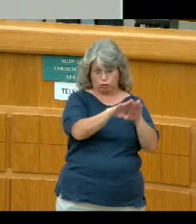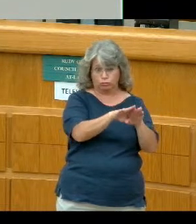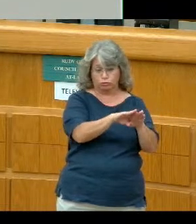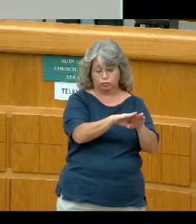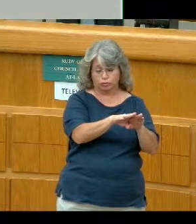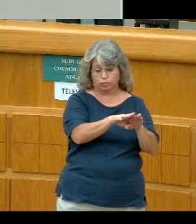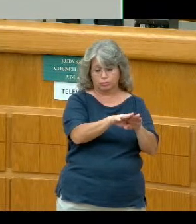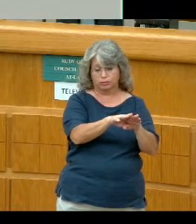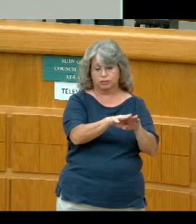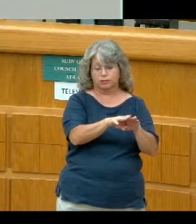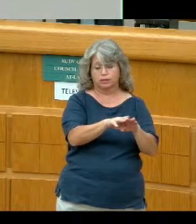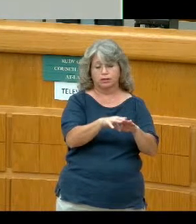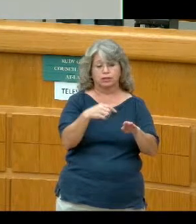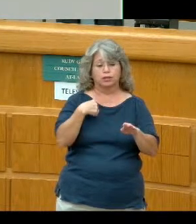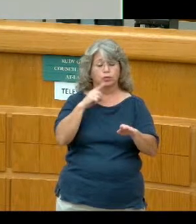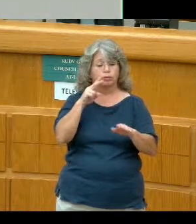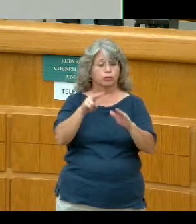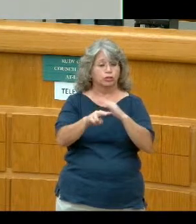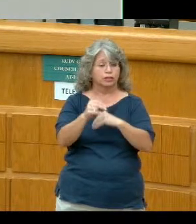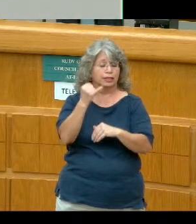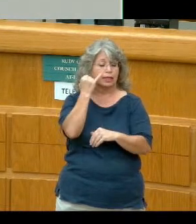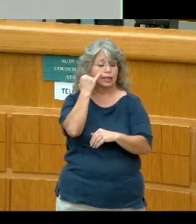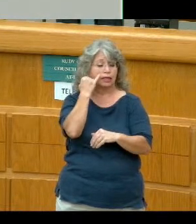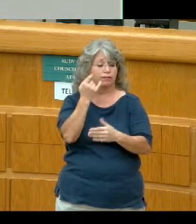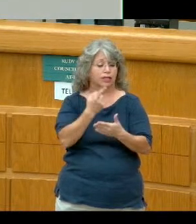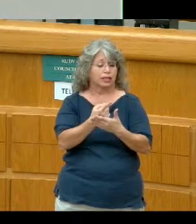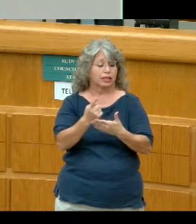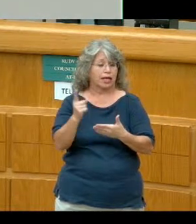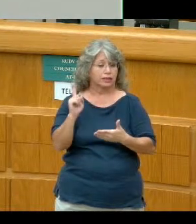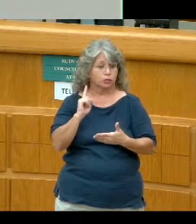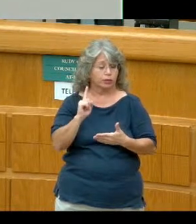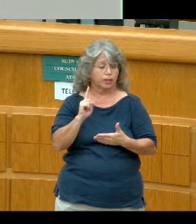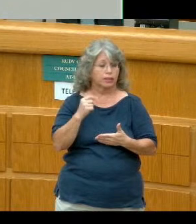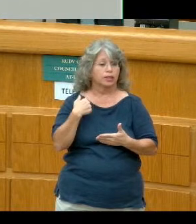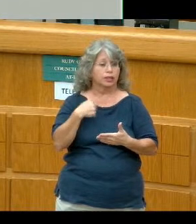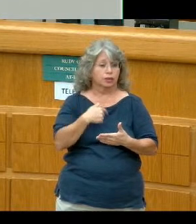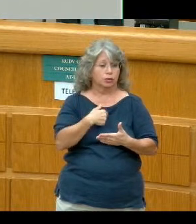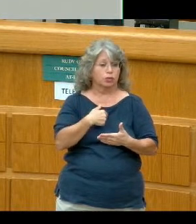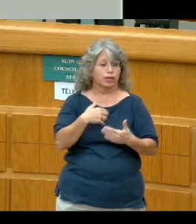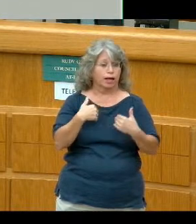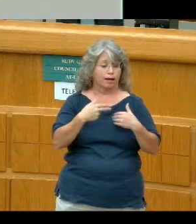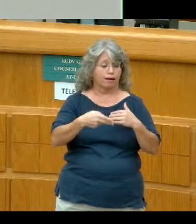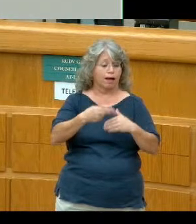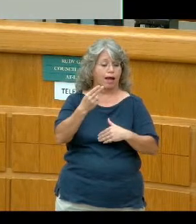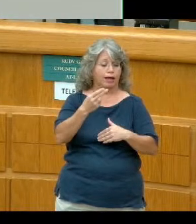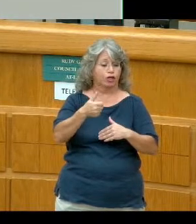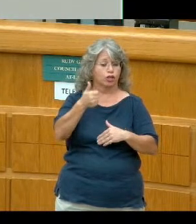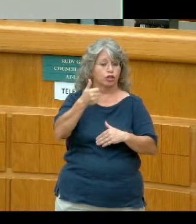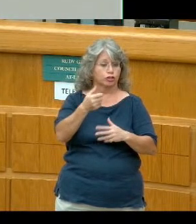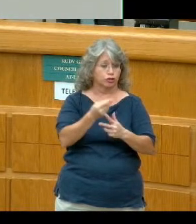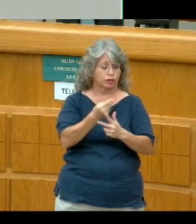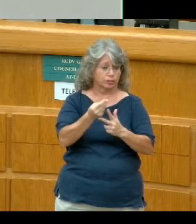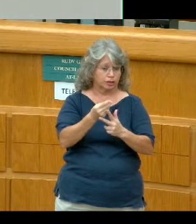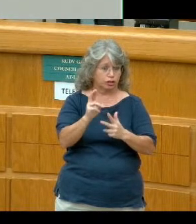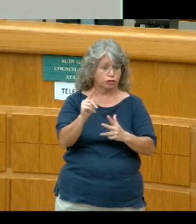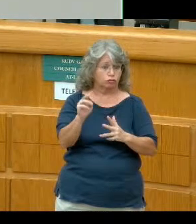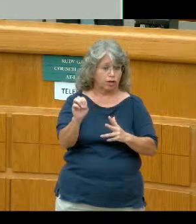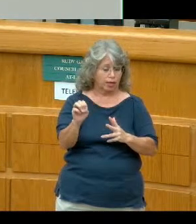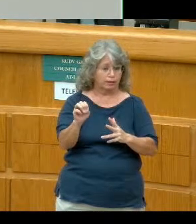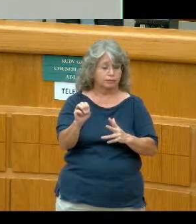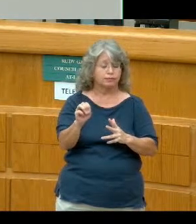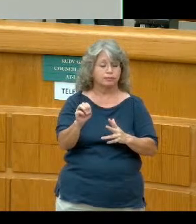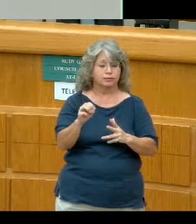that if last week we went up to a higher transmission rate, we'll have 5 weeks of this open Texas phase 3 that we're in